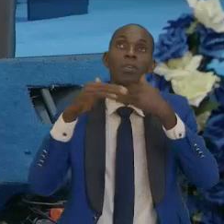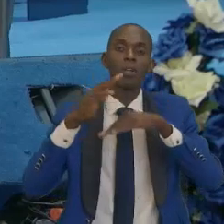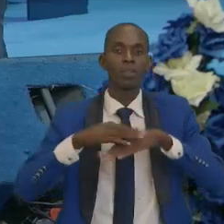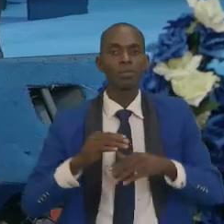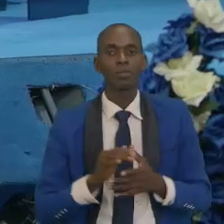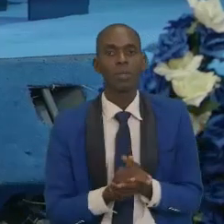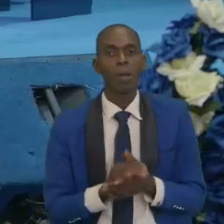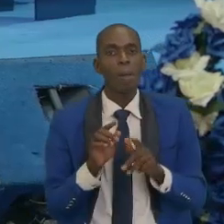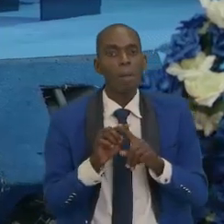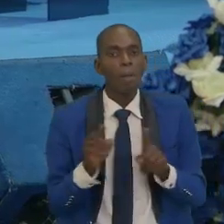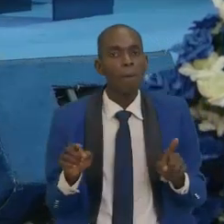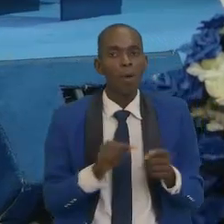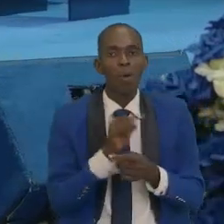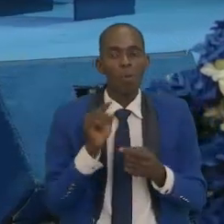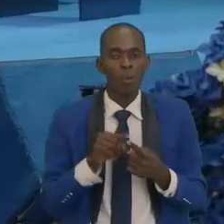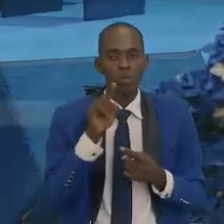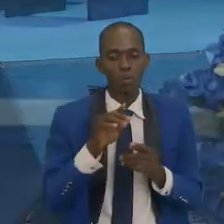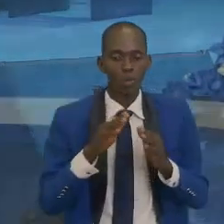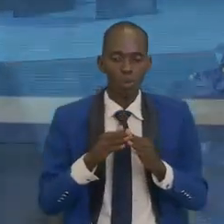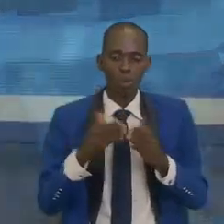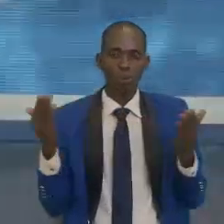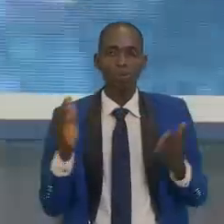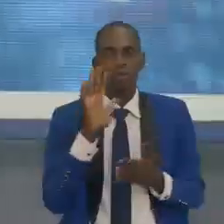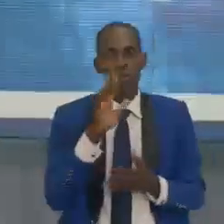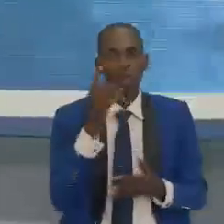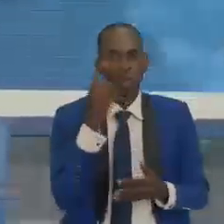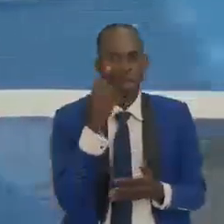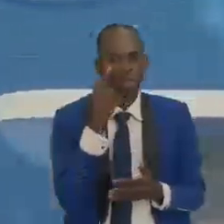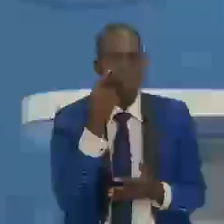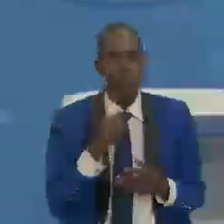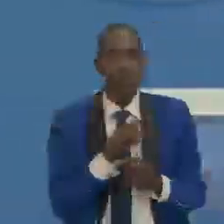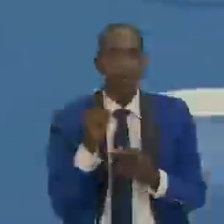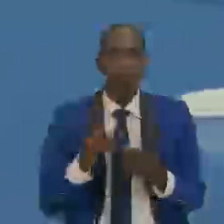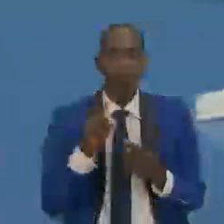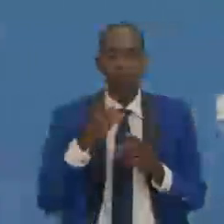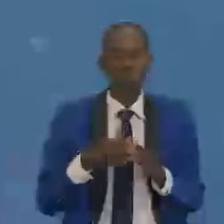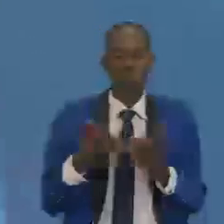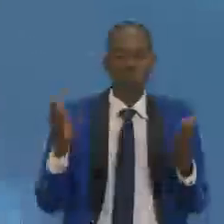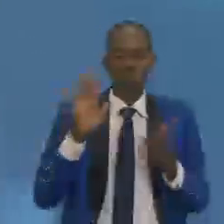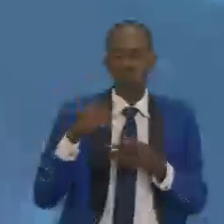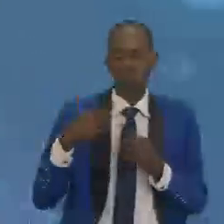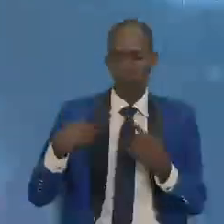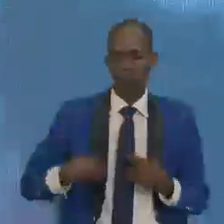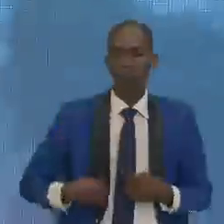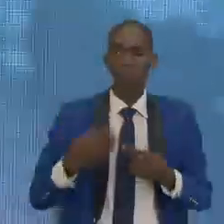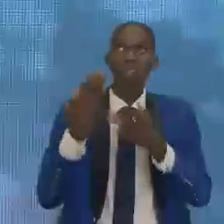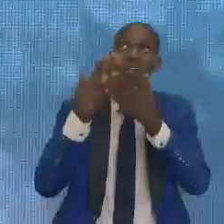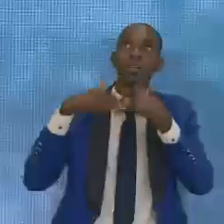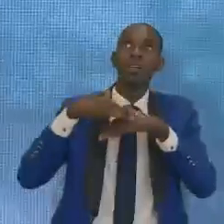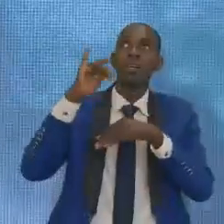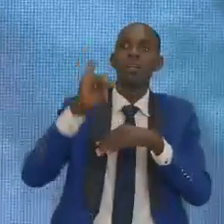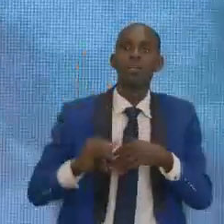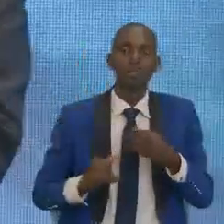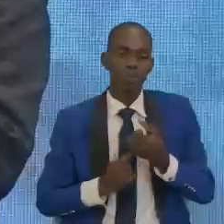But when you open your eyes, when you open your heart, heavenly assistance will come your